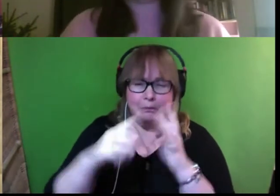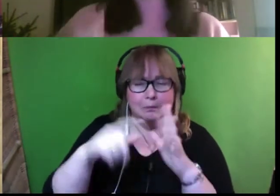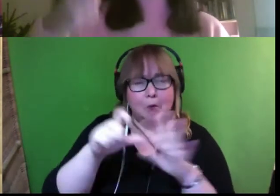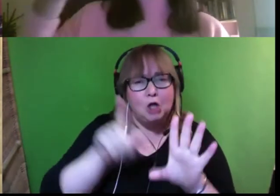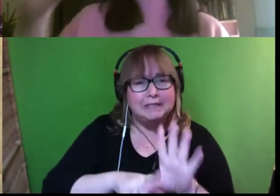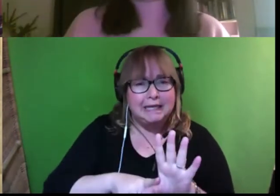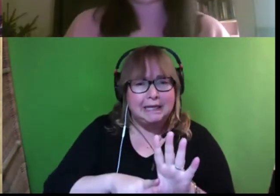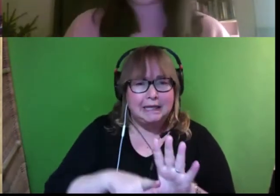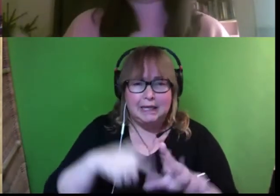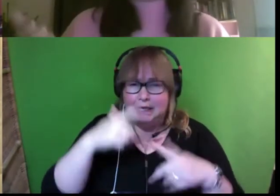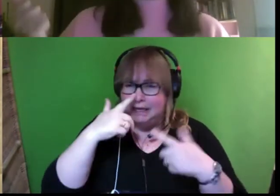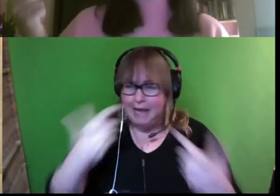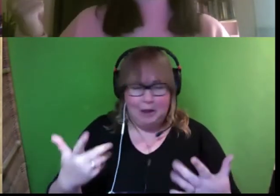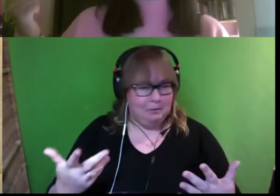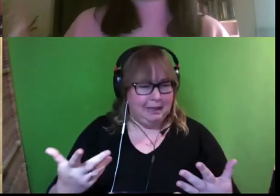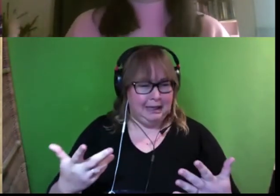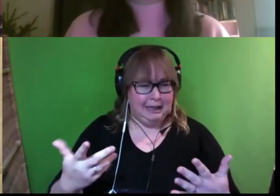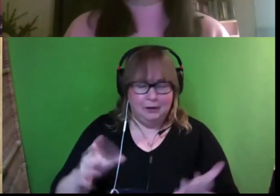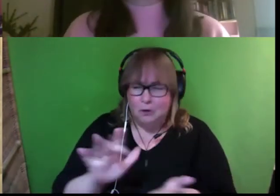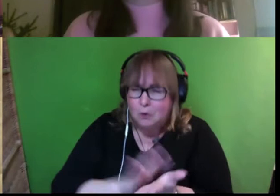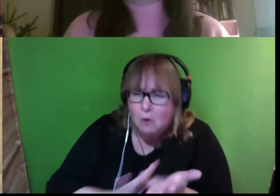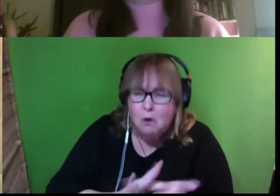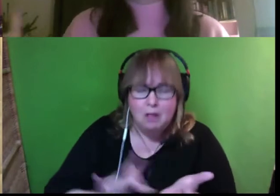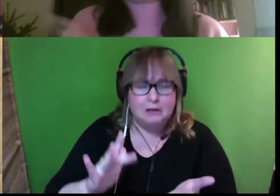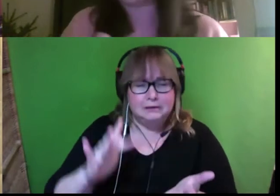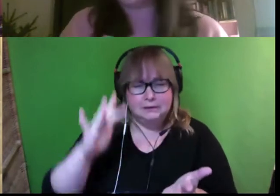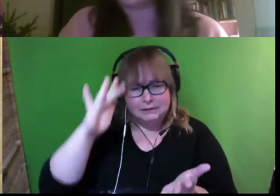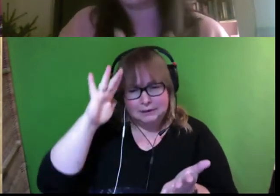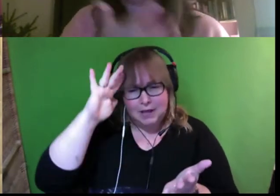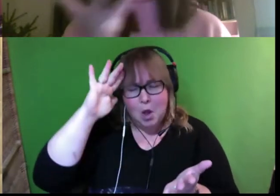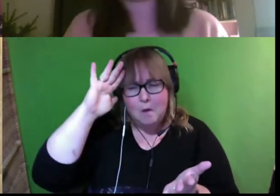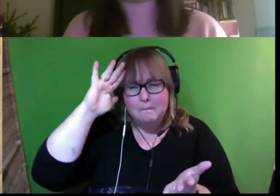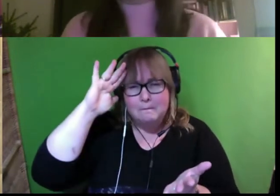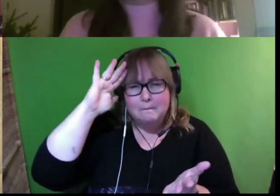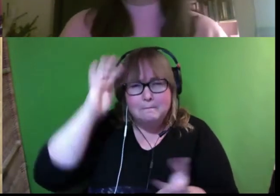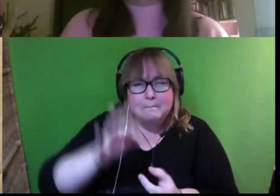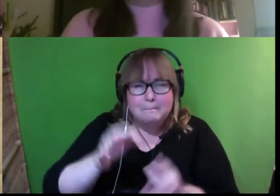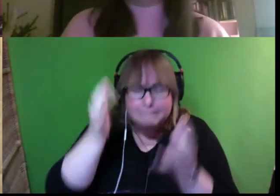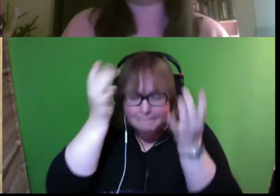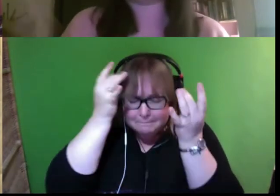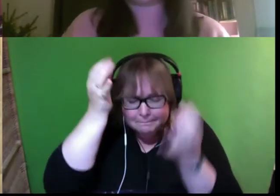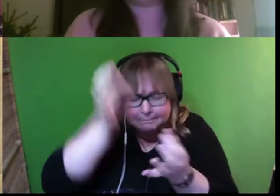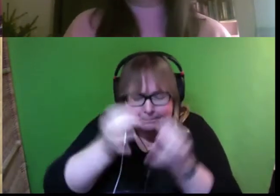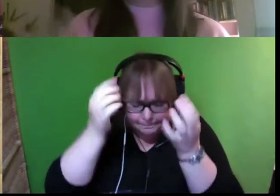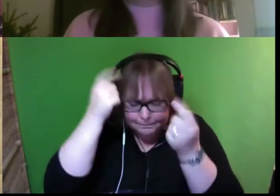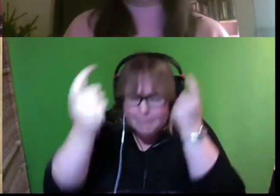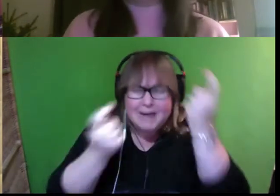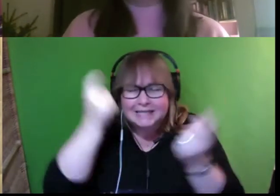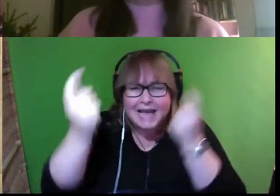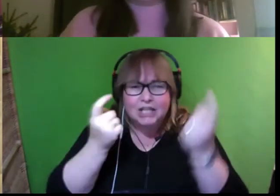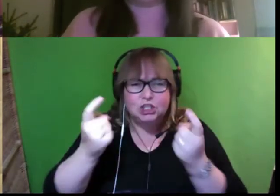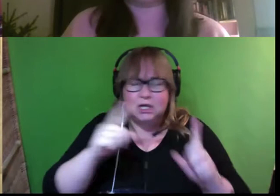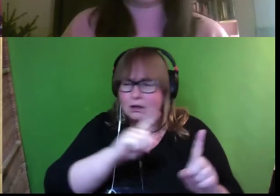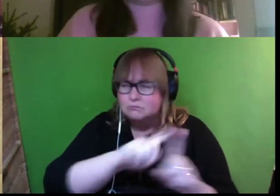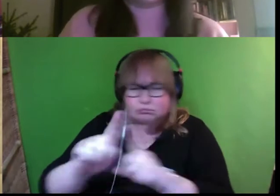essential oils, meditations, plant allies, crystals, but also to, you know, the emotions and the feelings